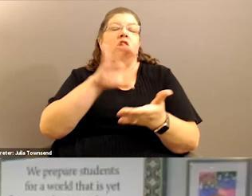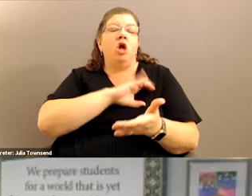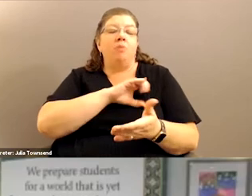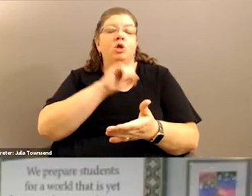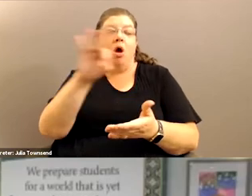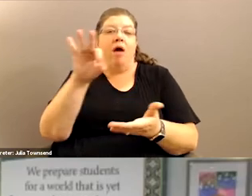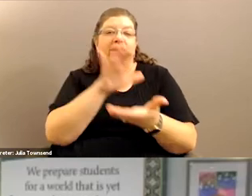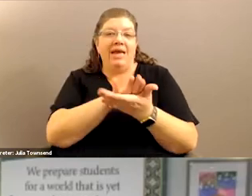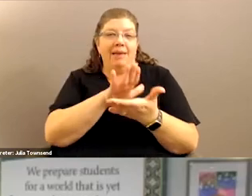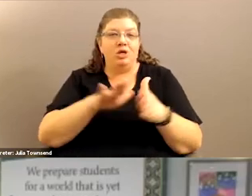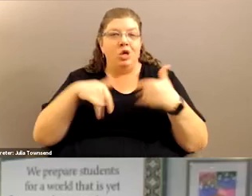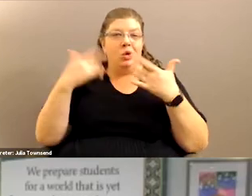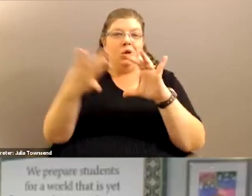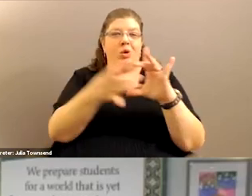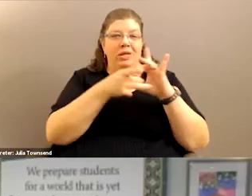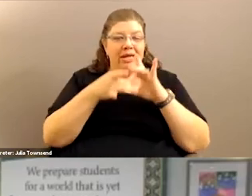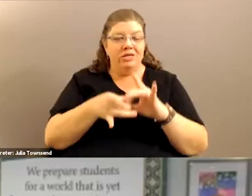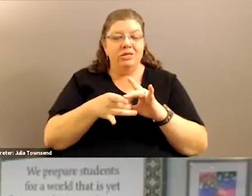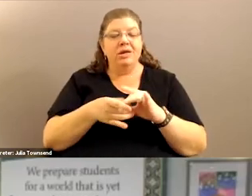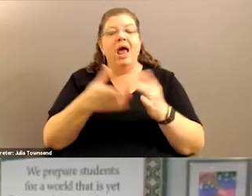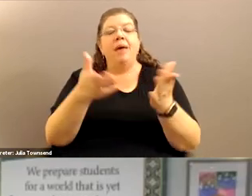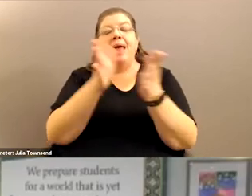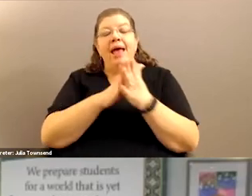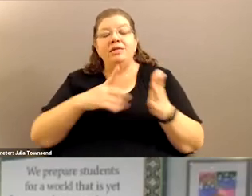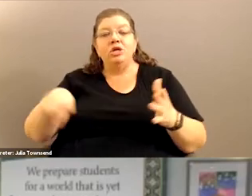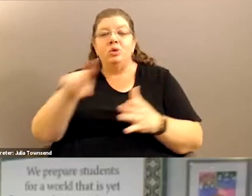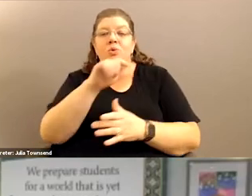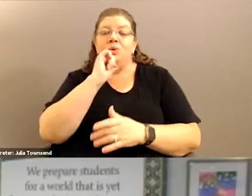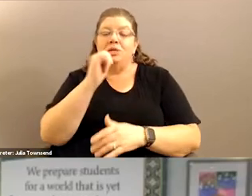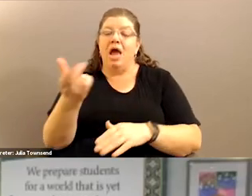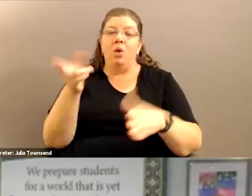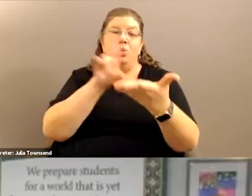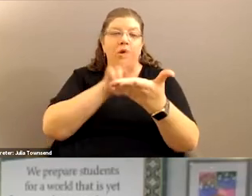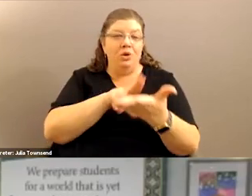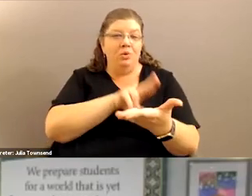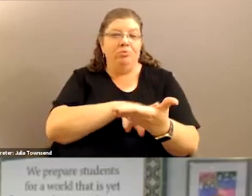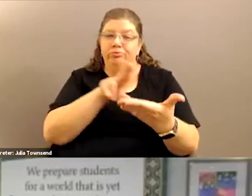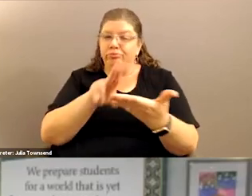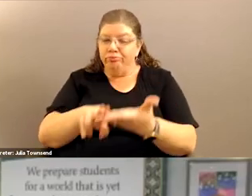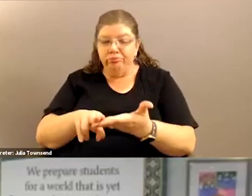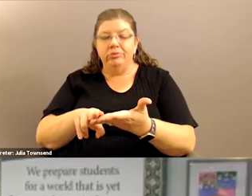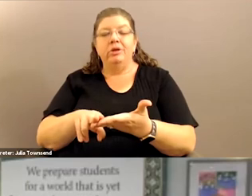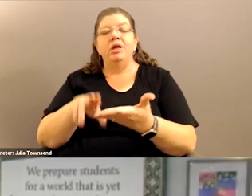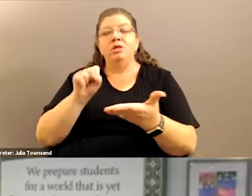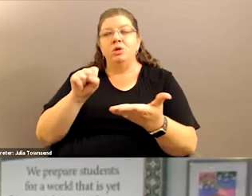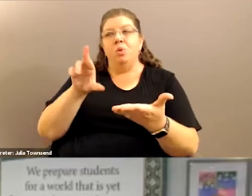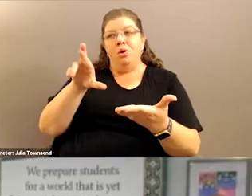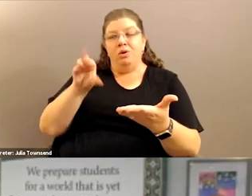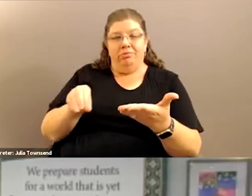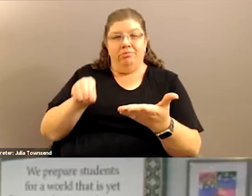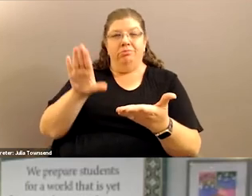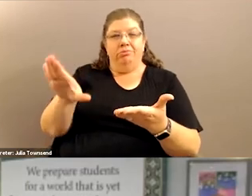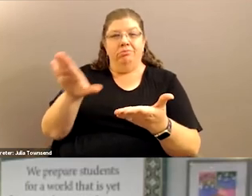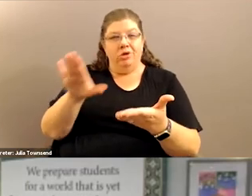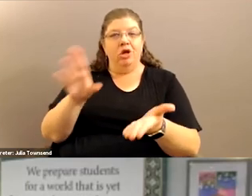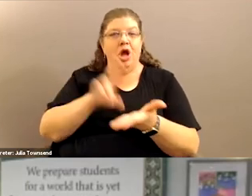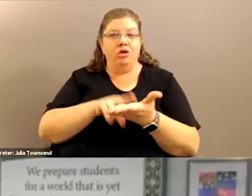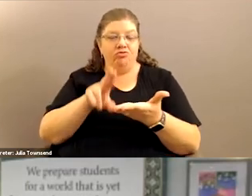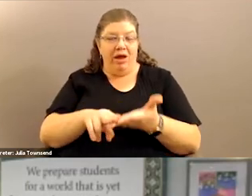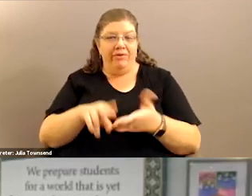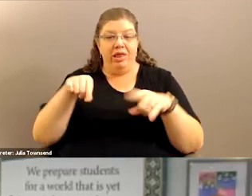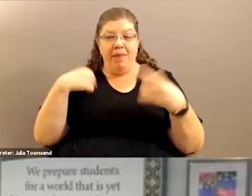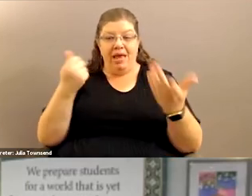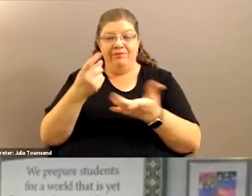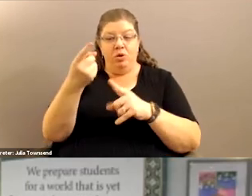you as the people who make decisions for us students to not renew the san marcos student resource deputies contract over the past couple of